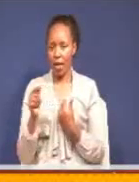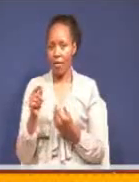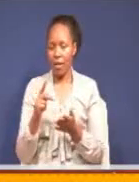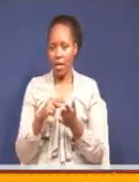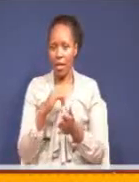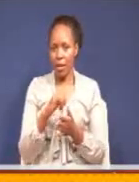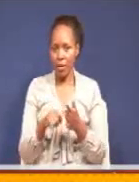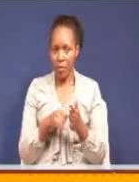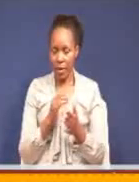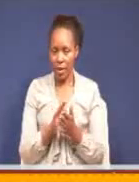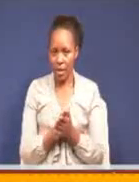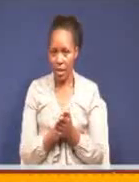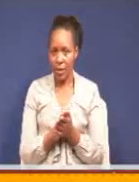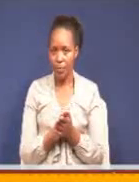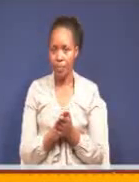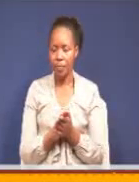is RWC